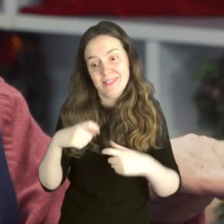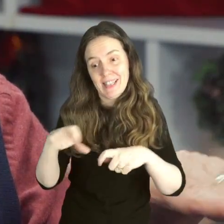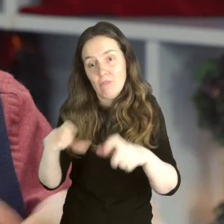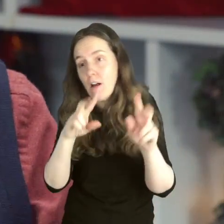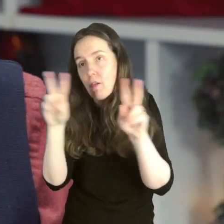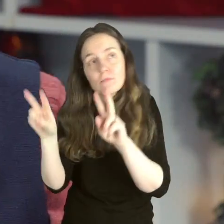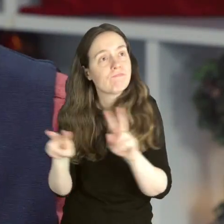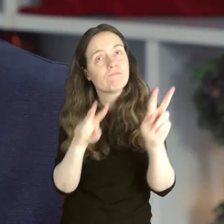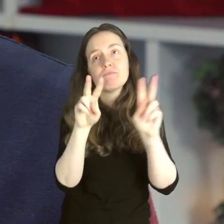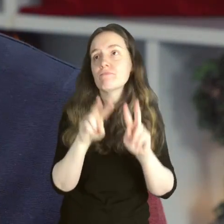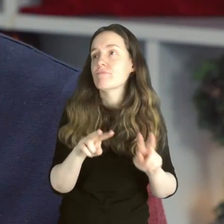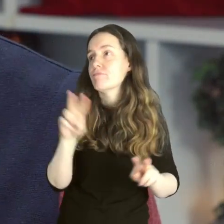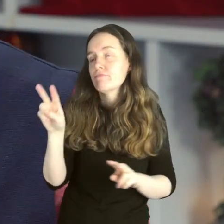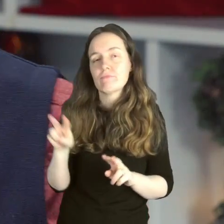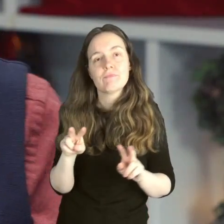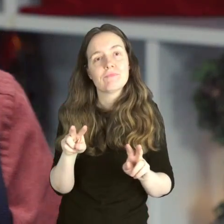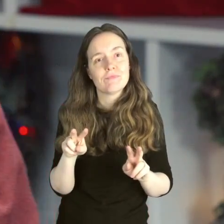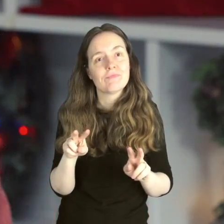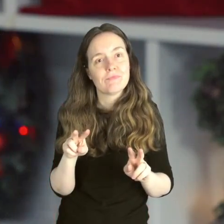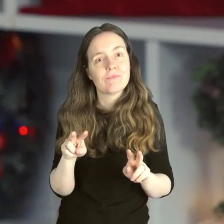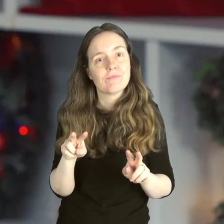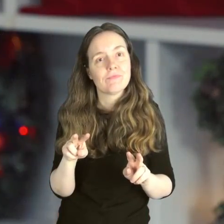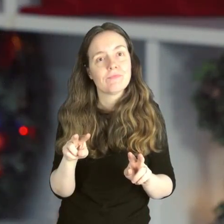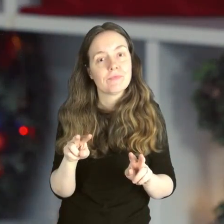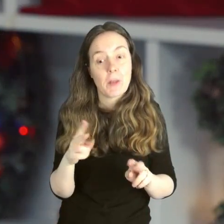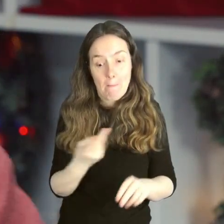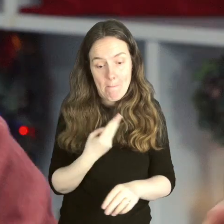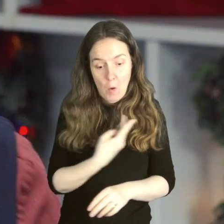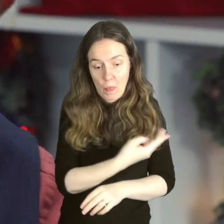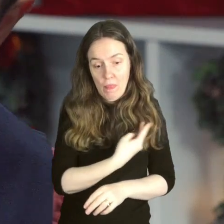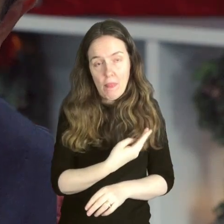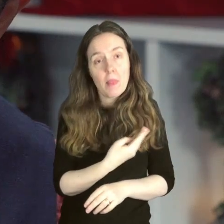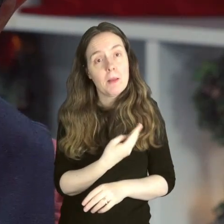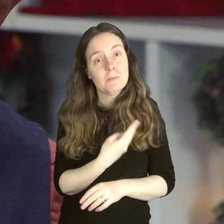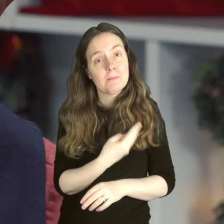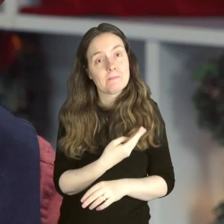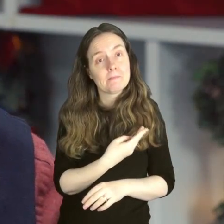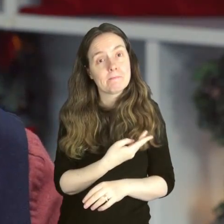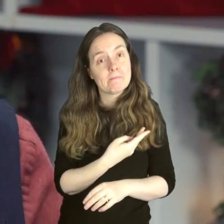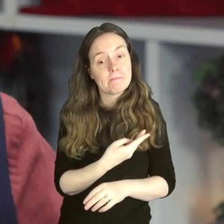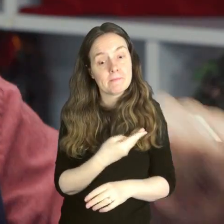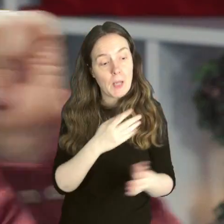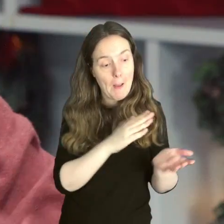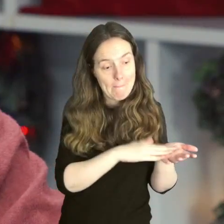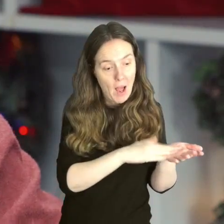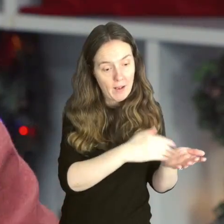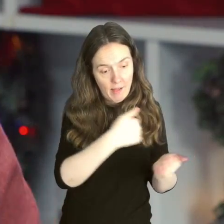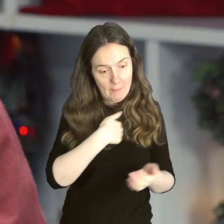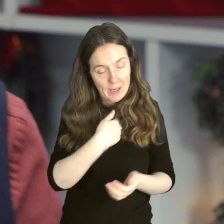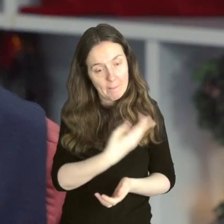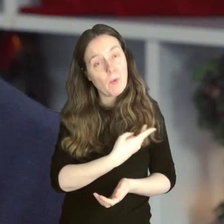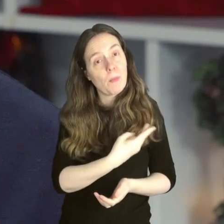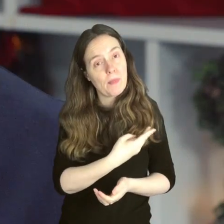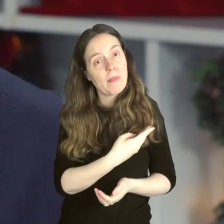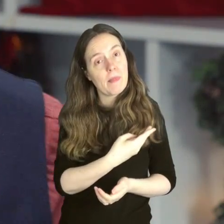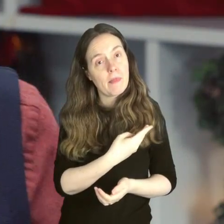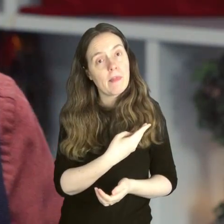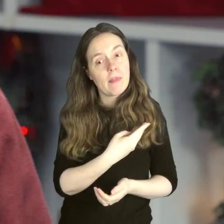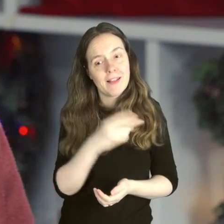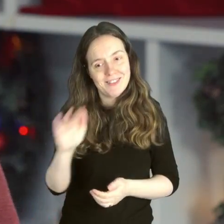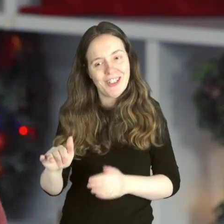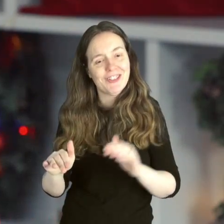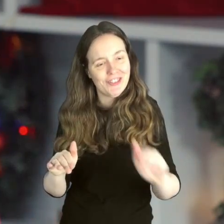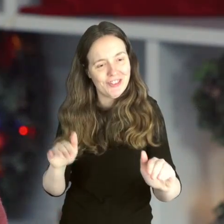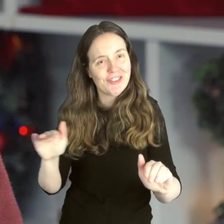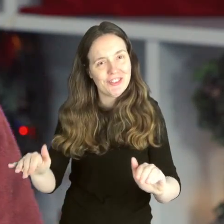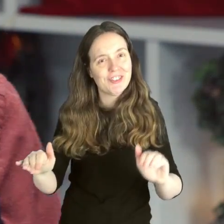looking around. And before you knew it, both of us, Michael and myself, began